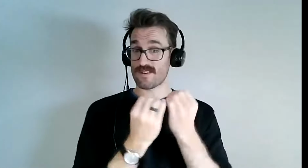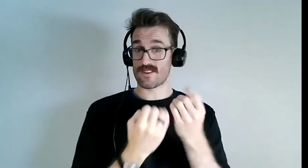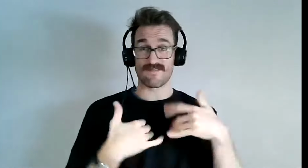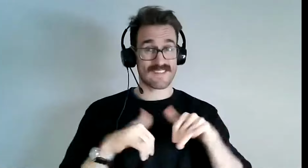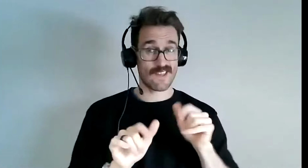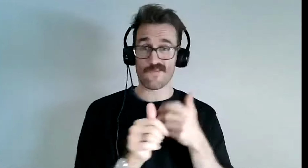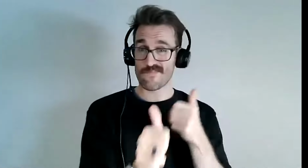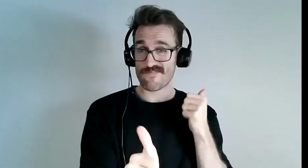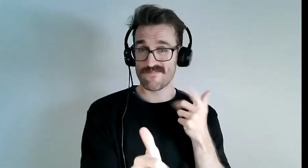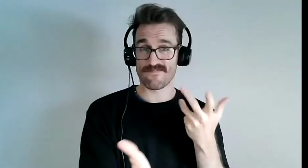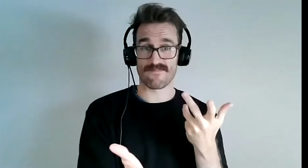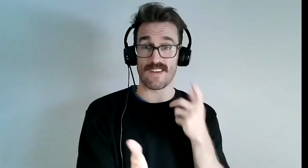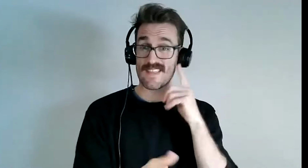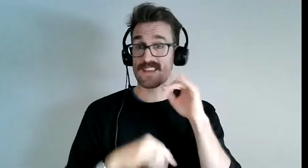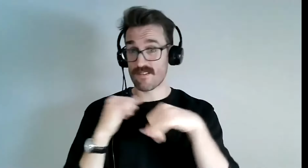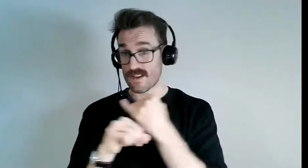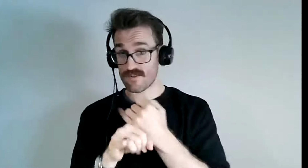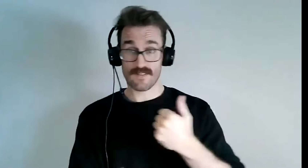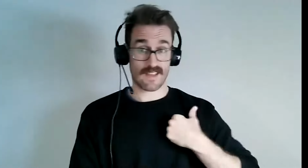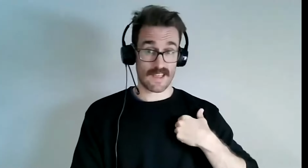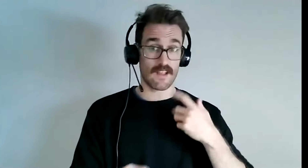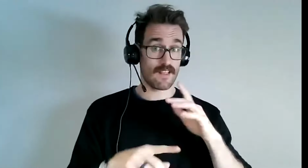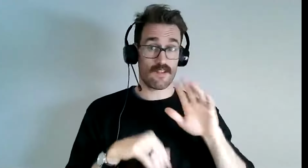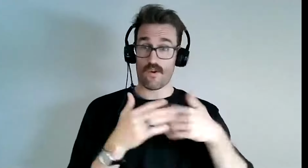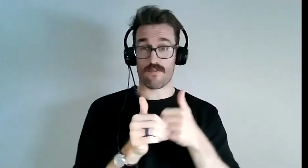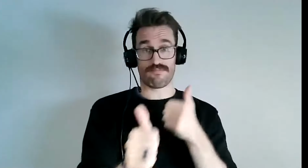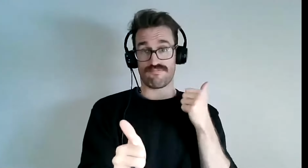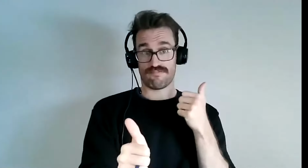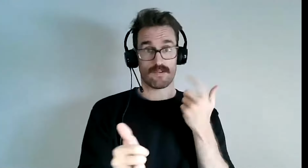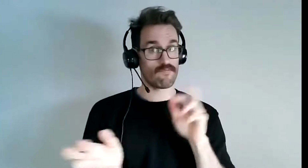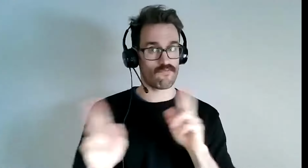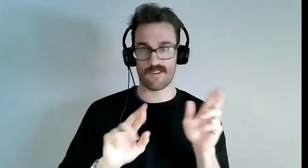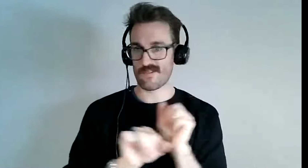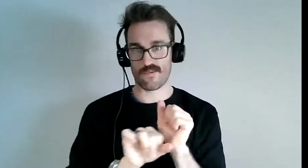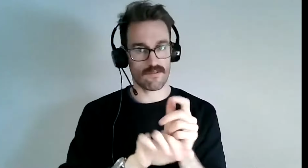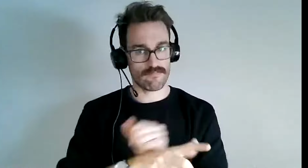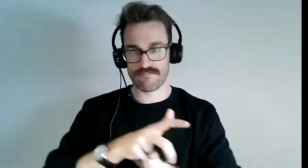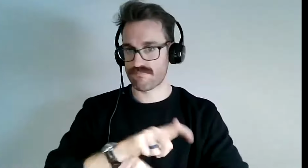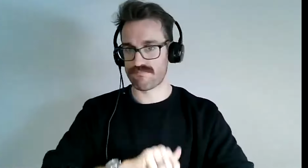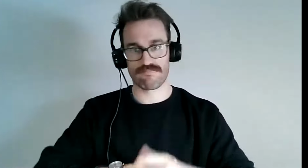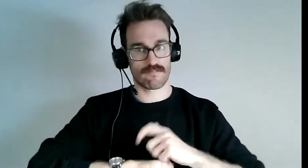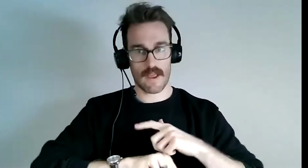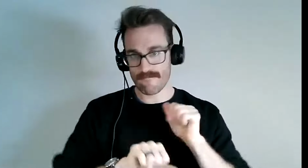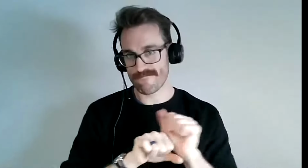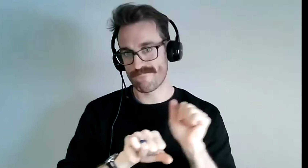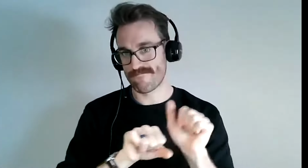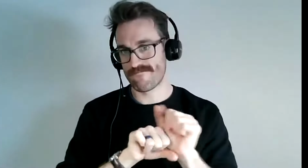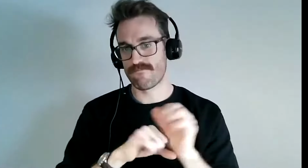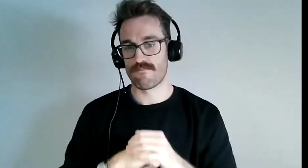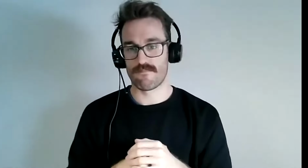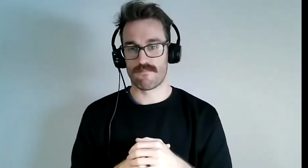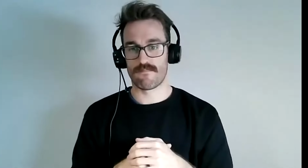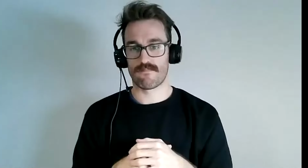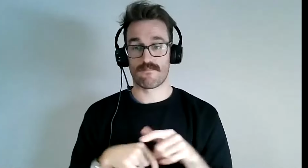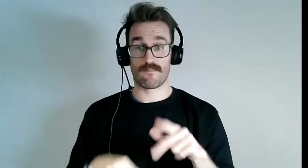organizations internationally. So, get on your work clothes, because there's a lot to be done. Mm-hmm. And, only 42 countries